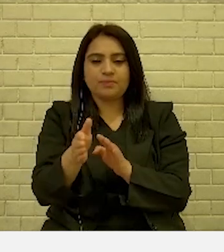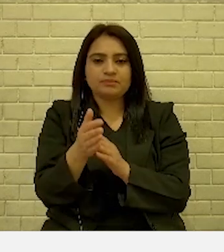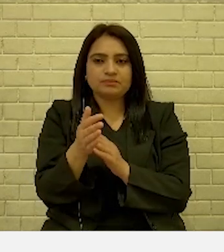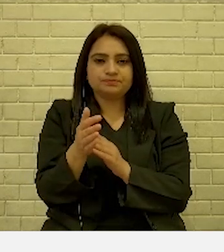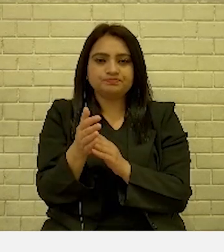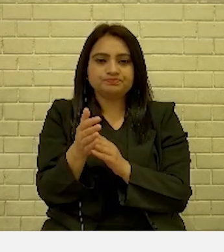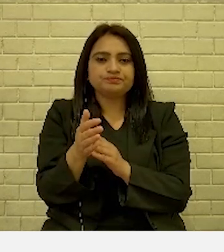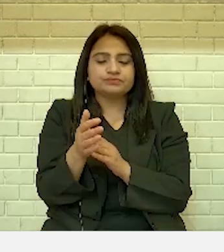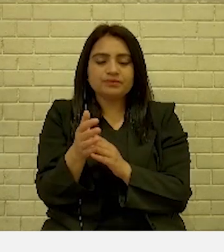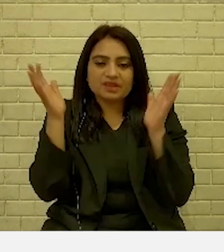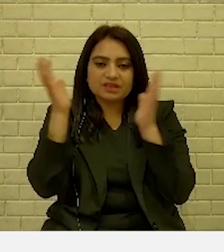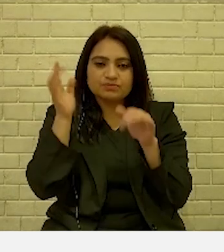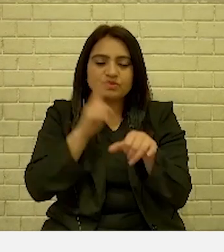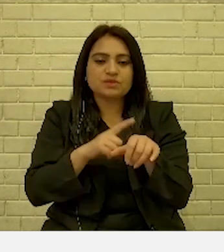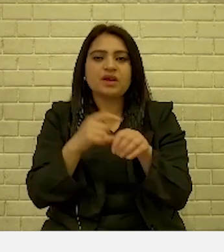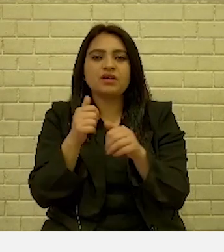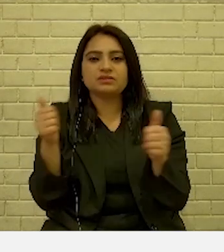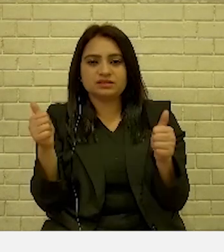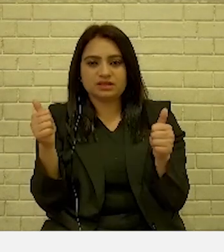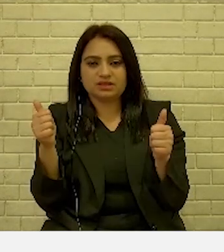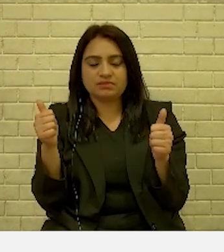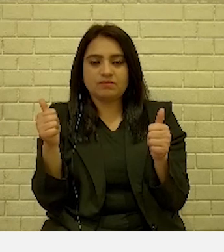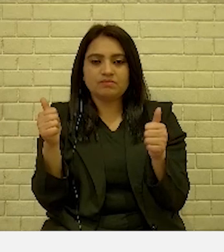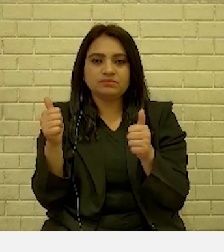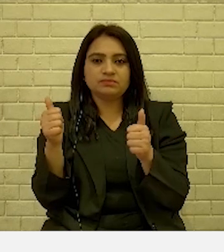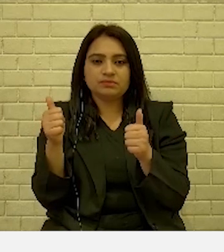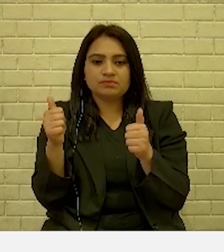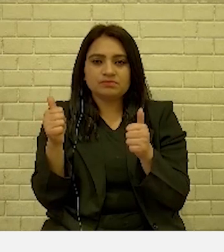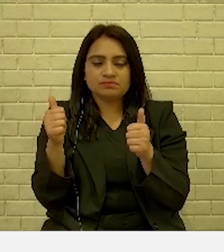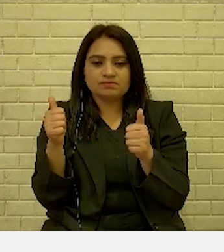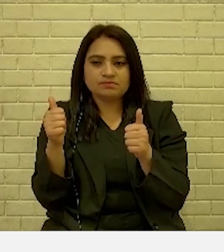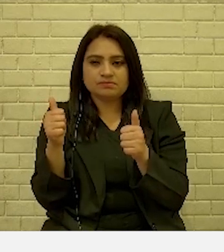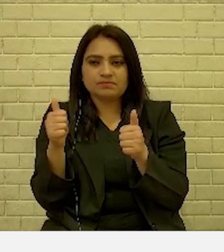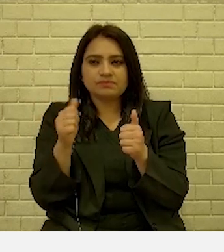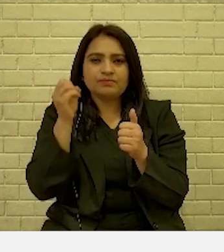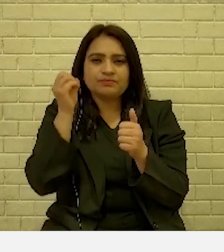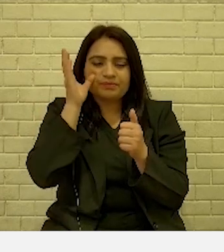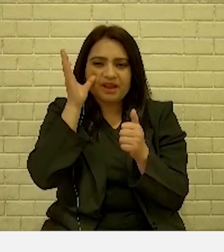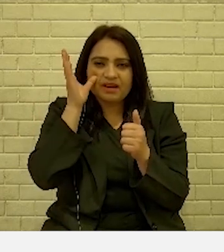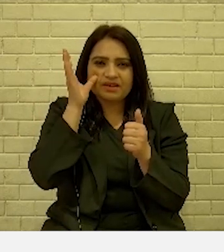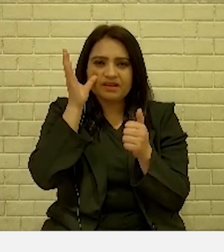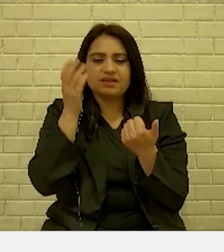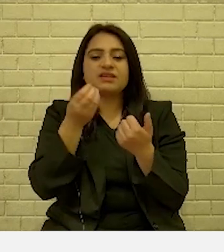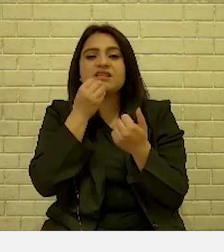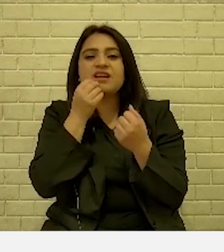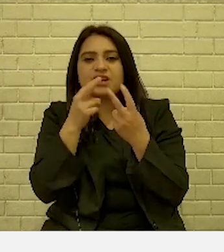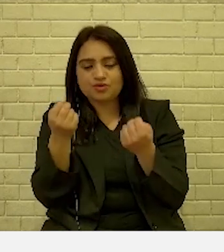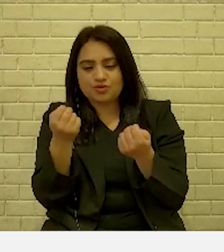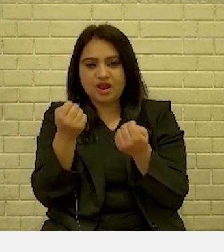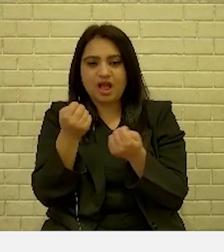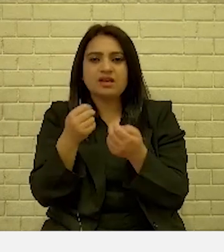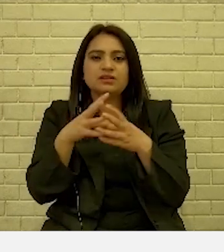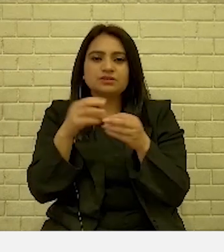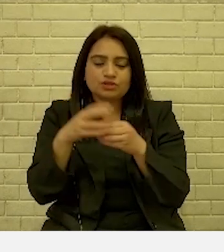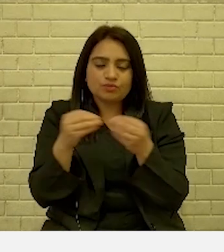passes. So, for example, in the mornings you will have Chola Puri, you will have Samosas, you will have Jalebi's and you will have the favorite